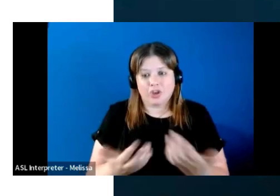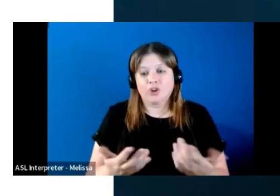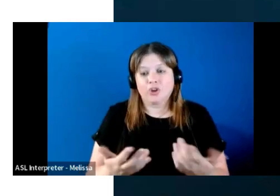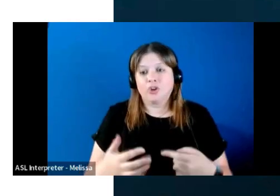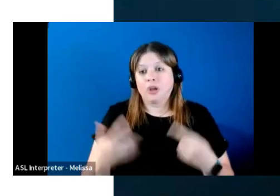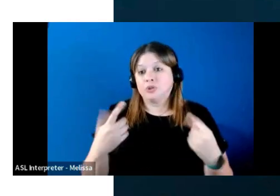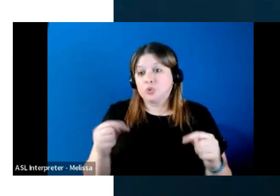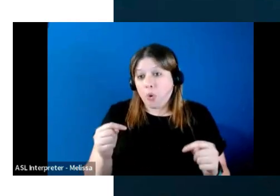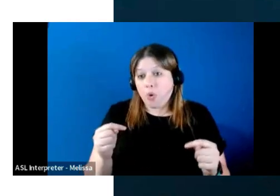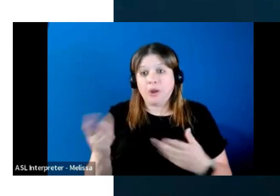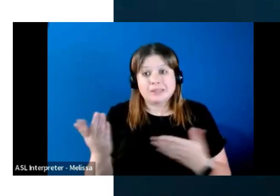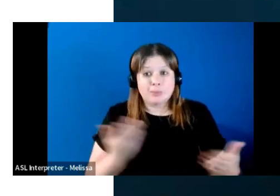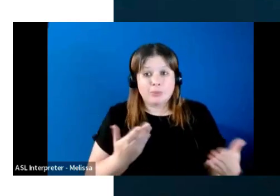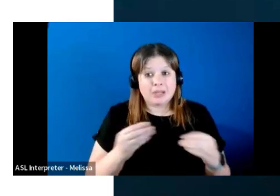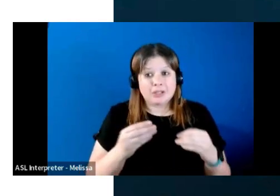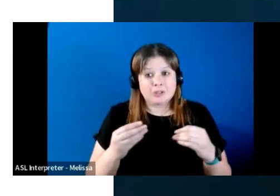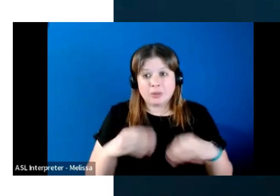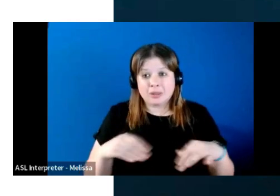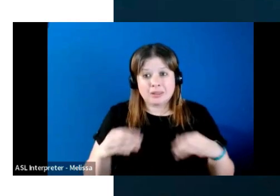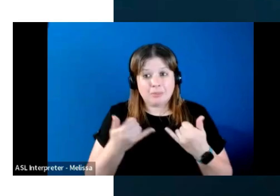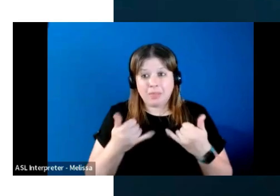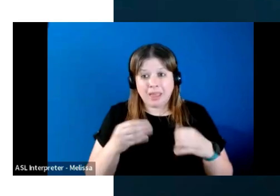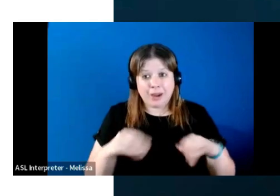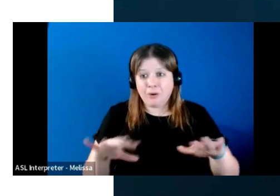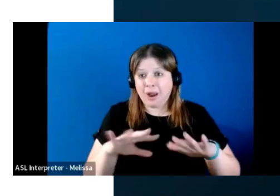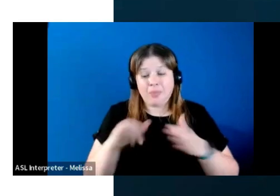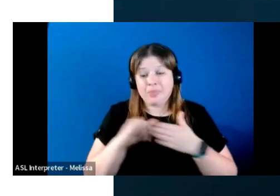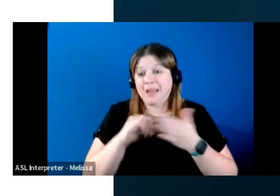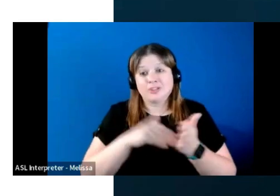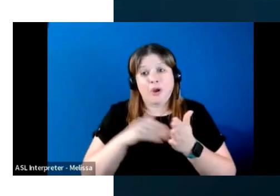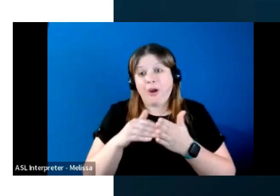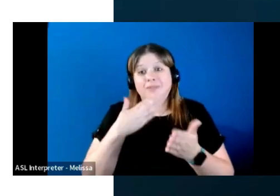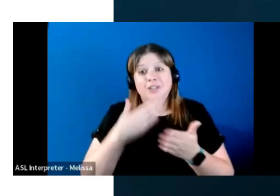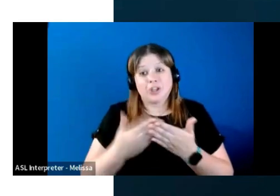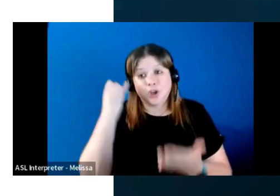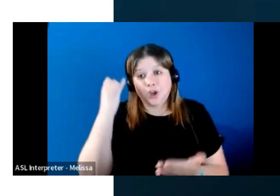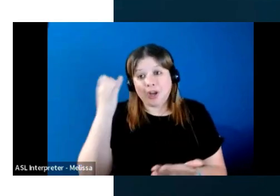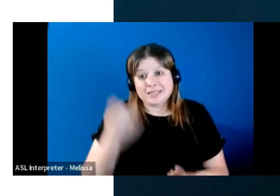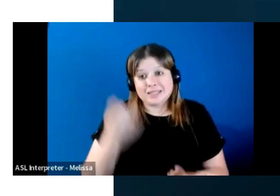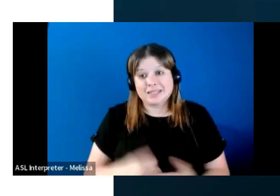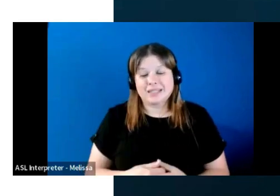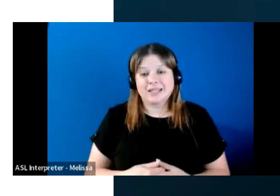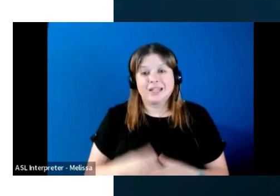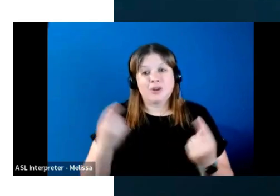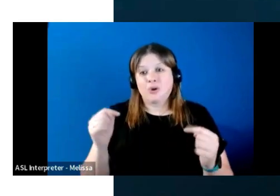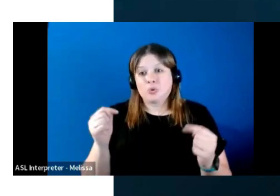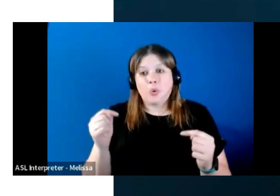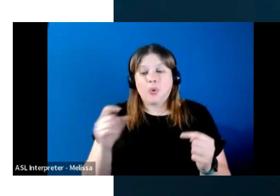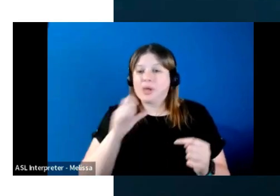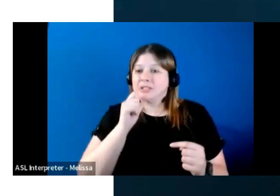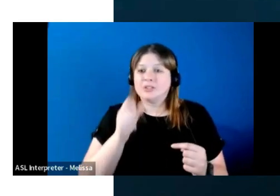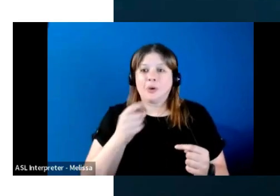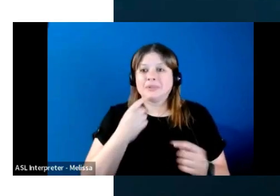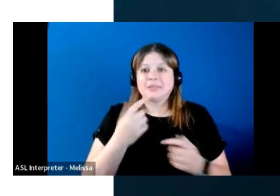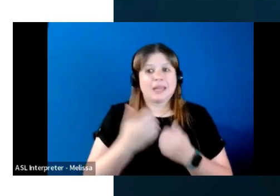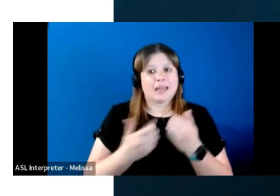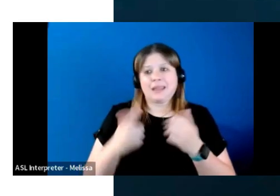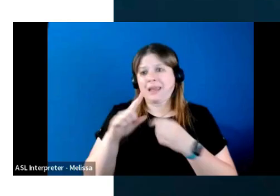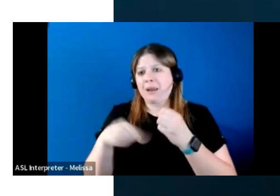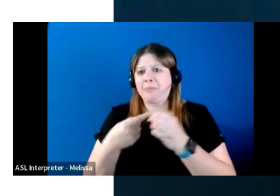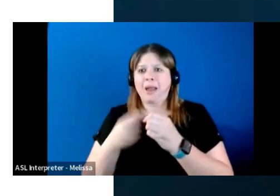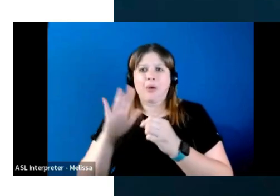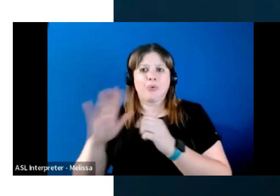toys to the playground is often a good idea. So toys don't say anything about your partner